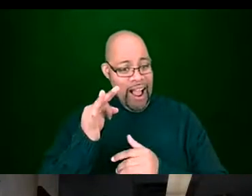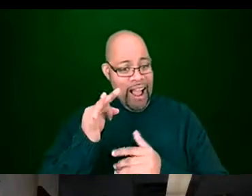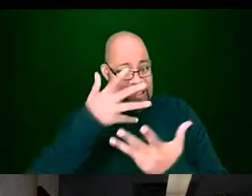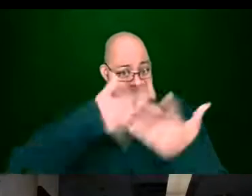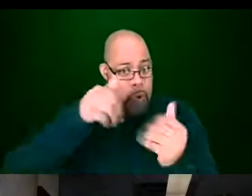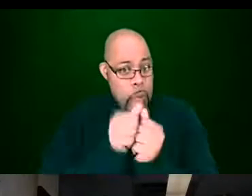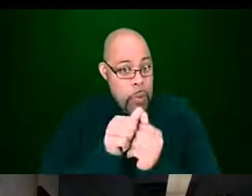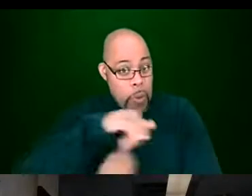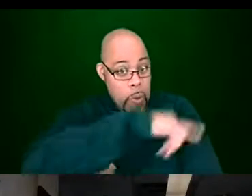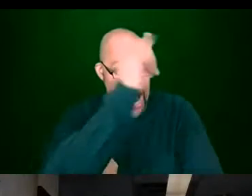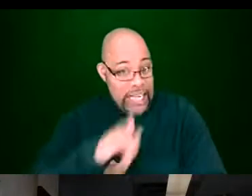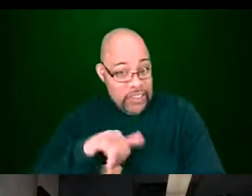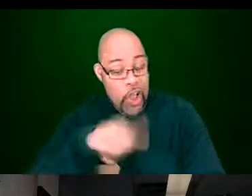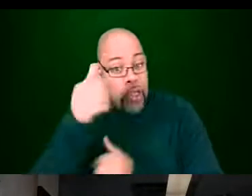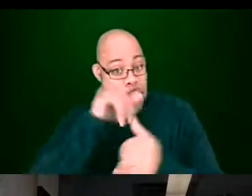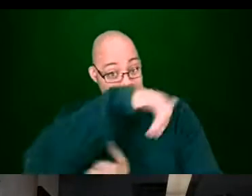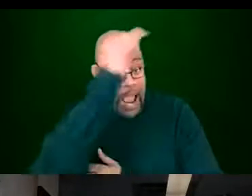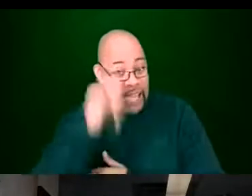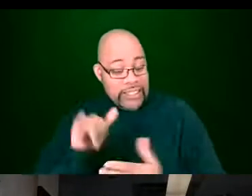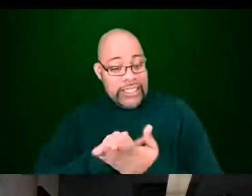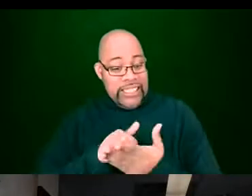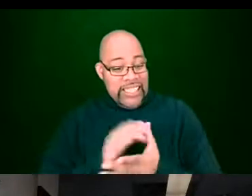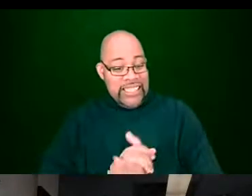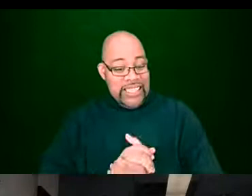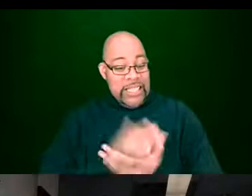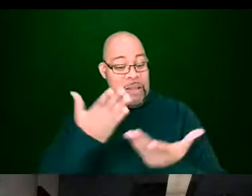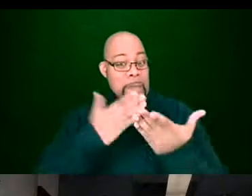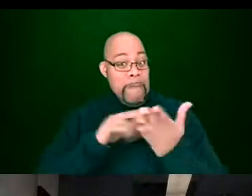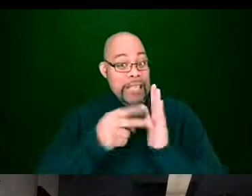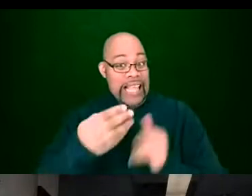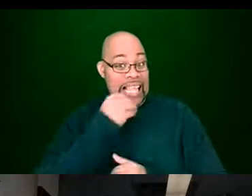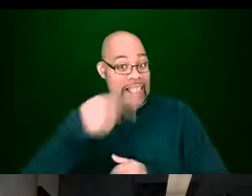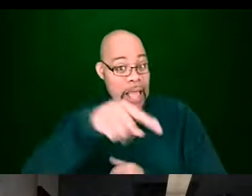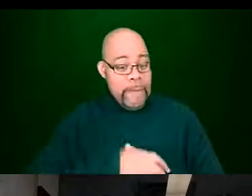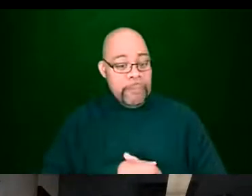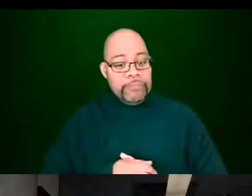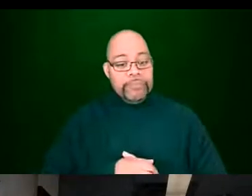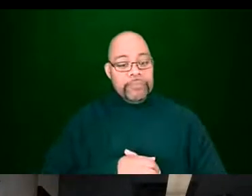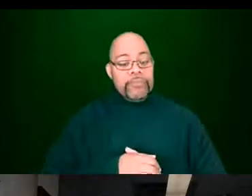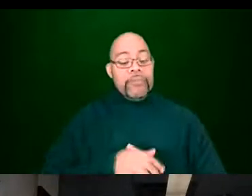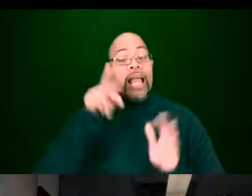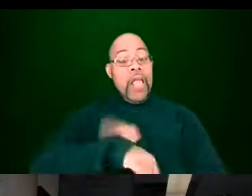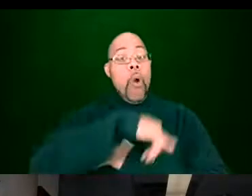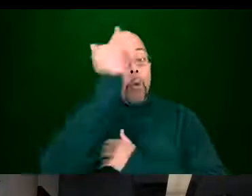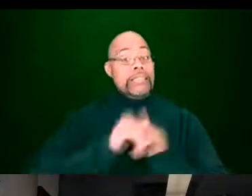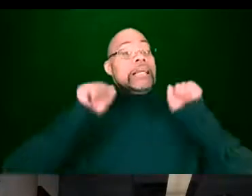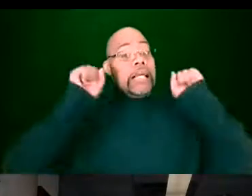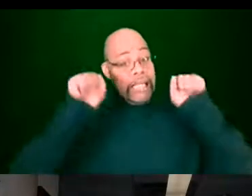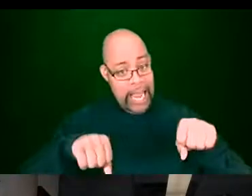with whales, other whales, that means they eat them. Killer whales